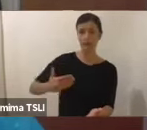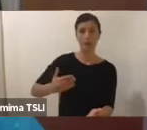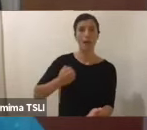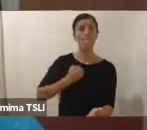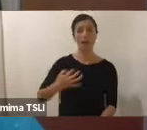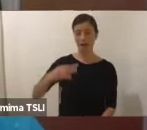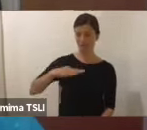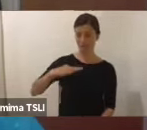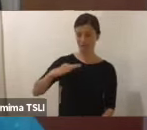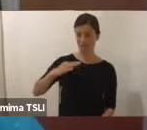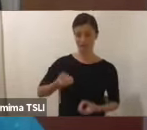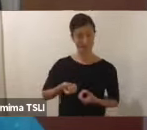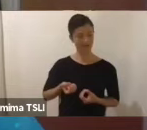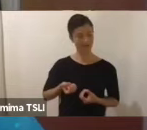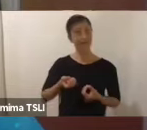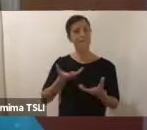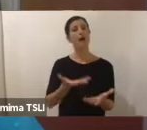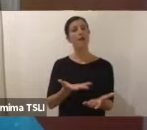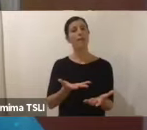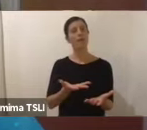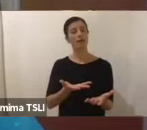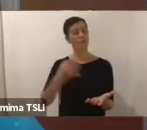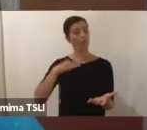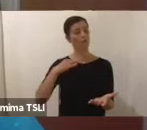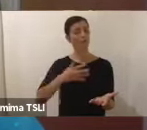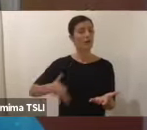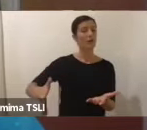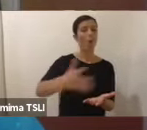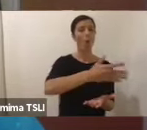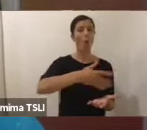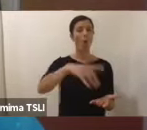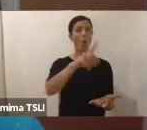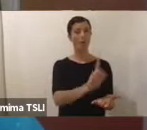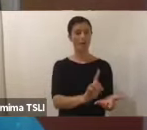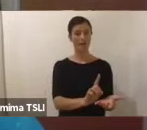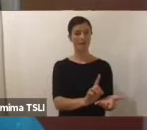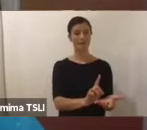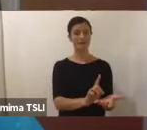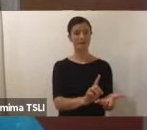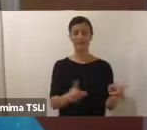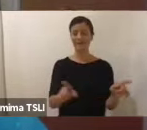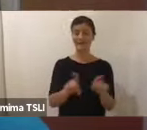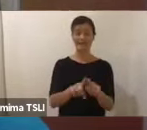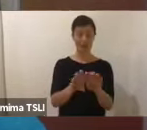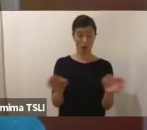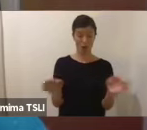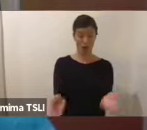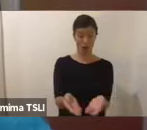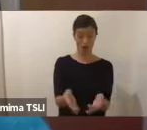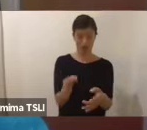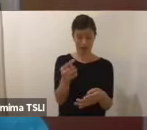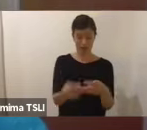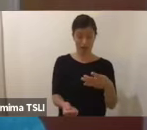up regard to my for myself for the benefit of all beings just as the earth and other elements are